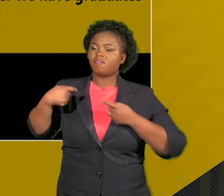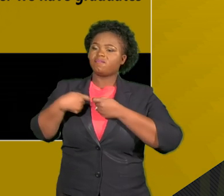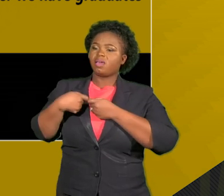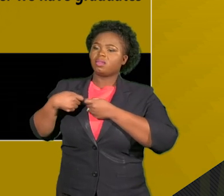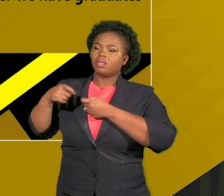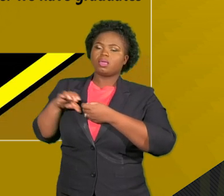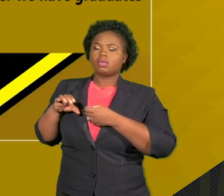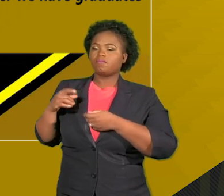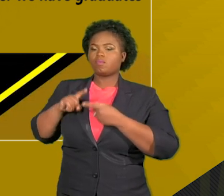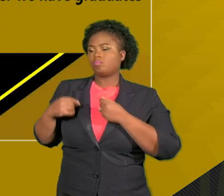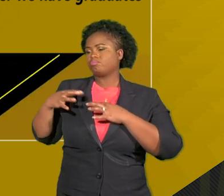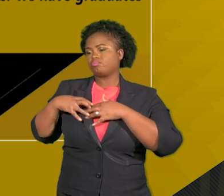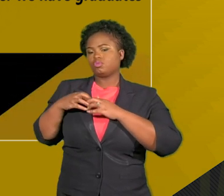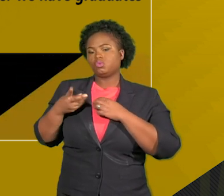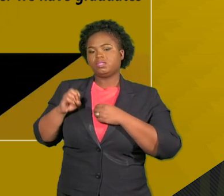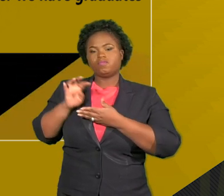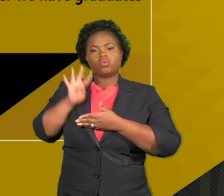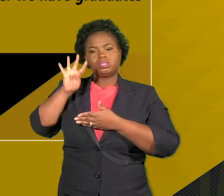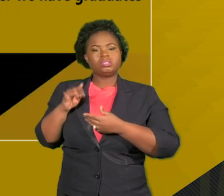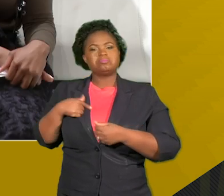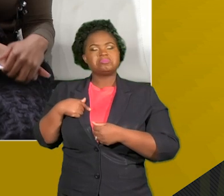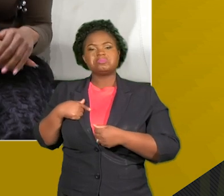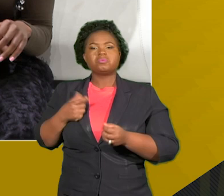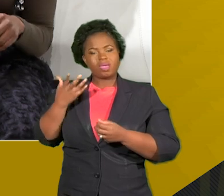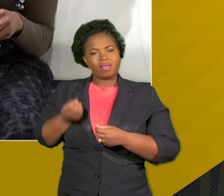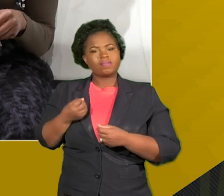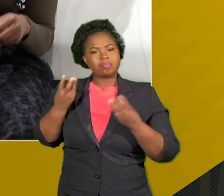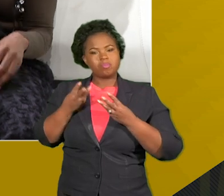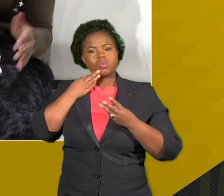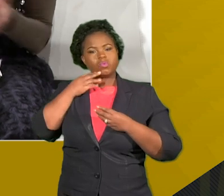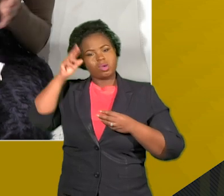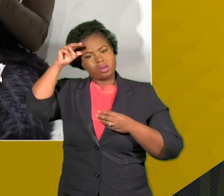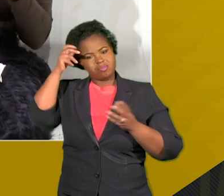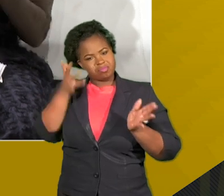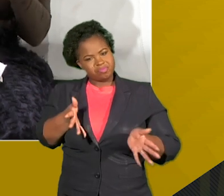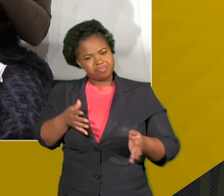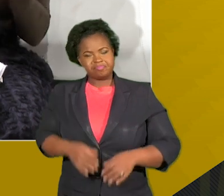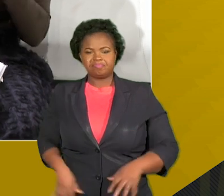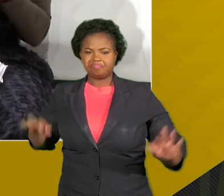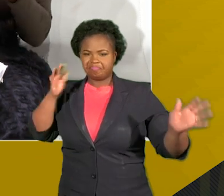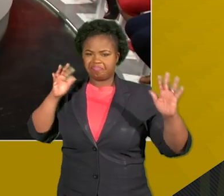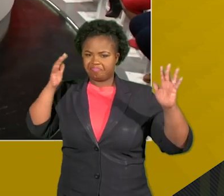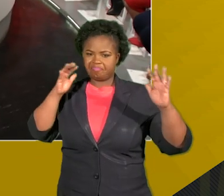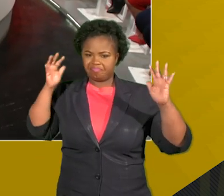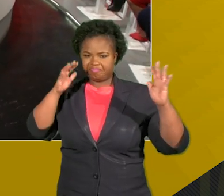have graduates who benefited from our invention. That's a good thing. I'm Shailen Zandu, listeners.